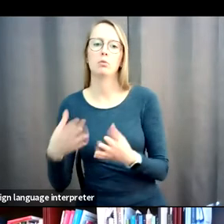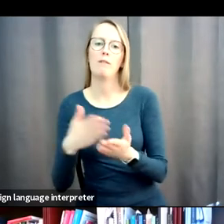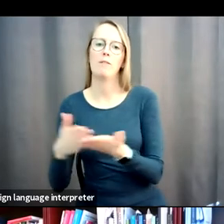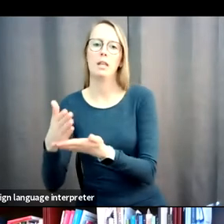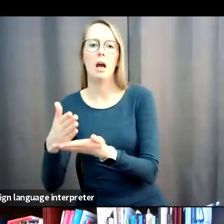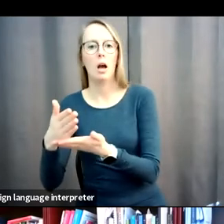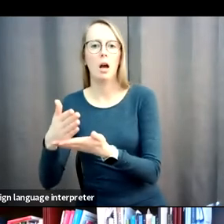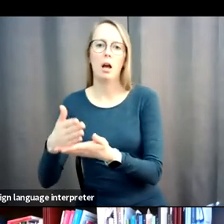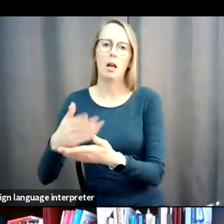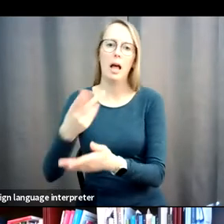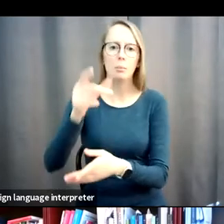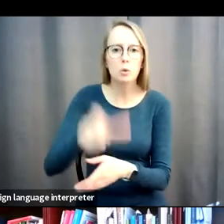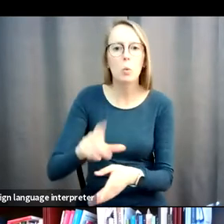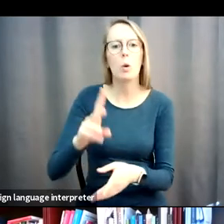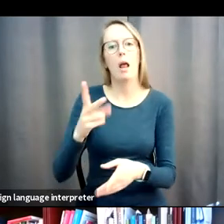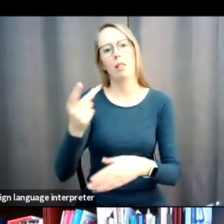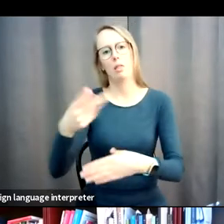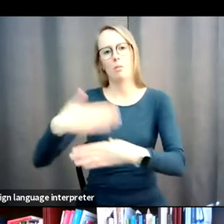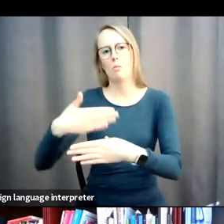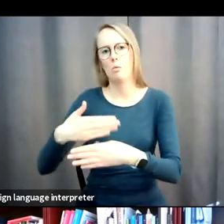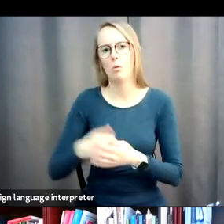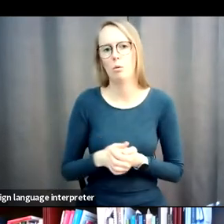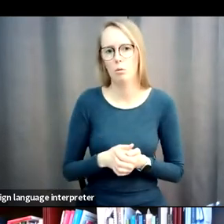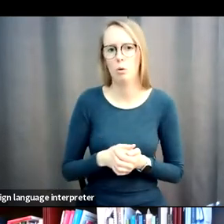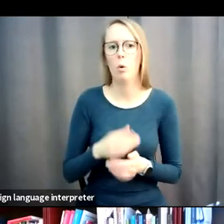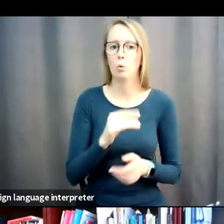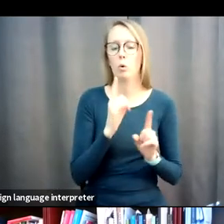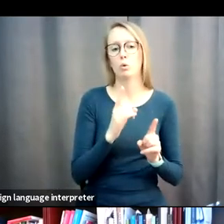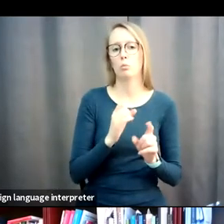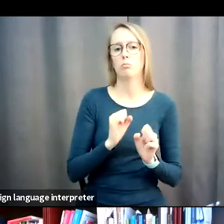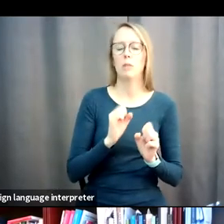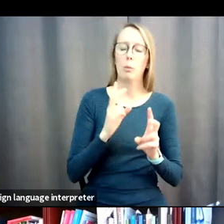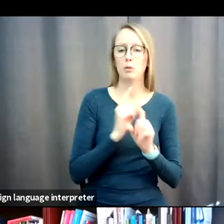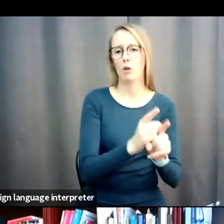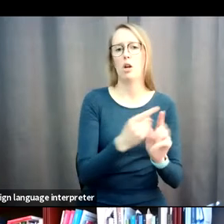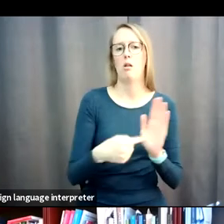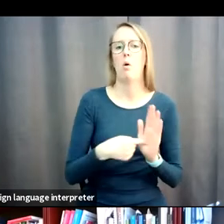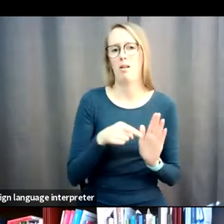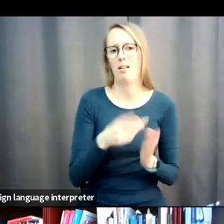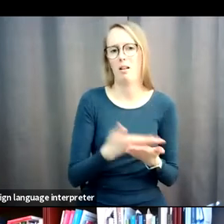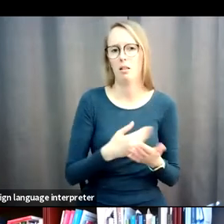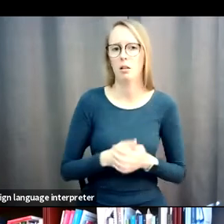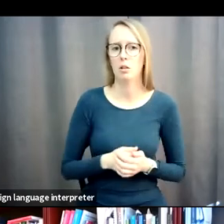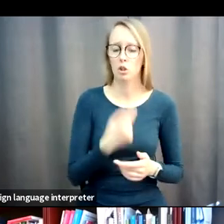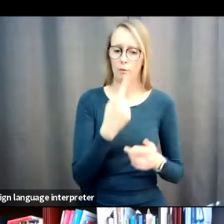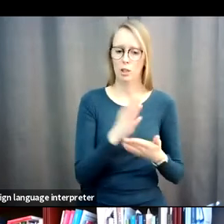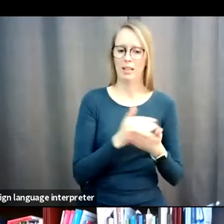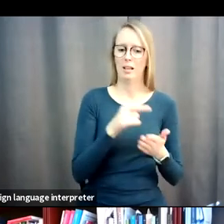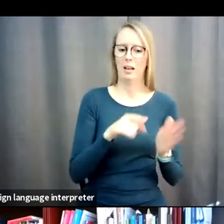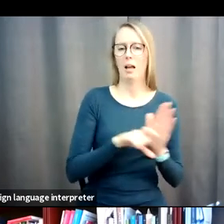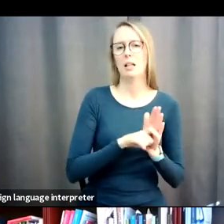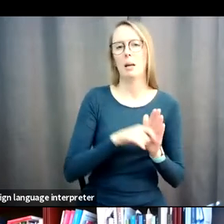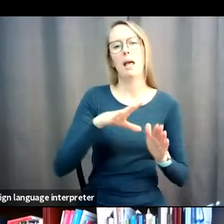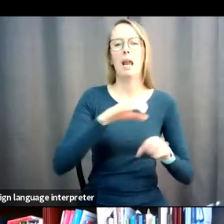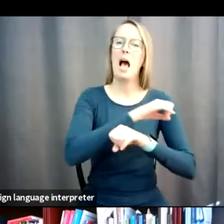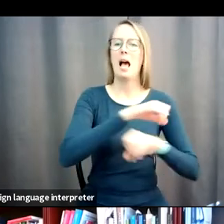body, in a manner consistent with the procedural rules of national law. So we can see that this first part of the article is the more